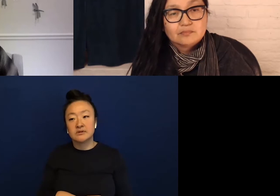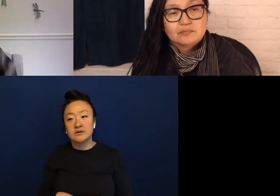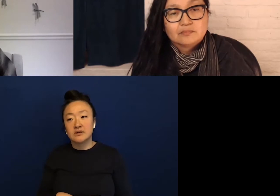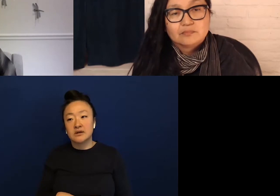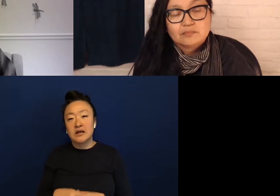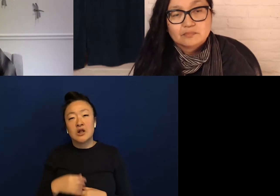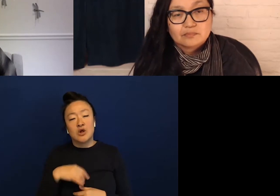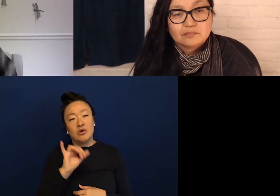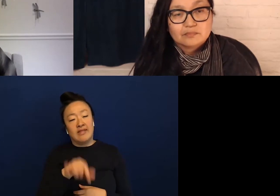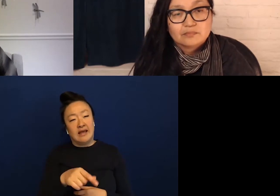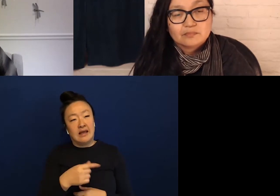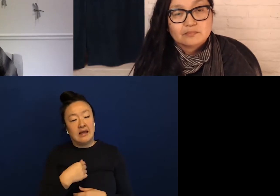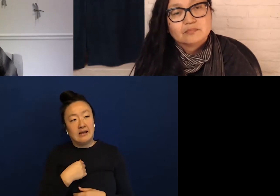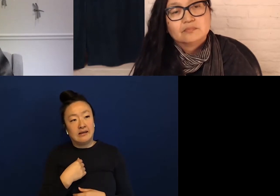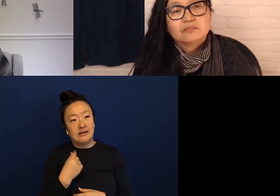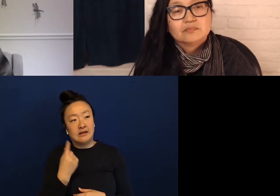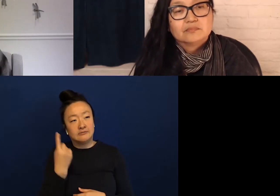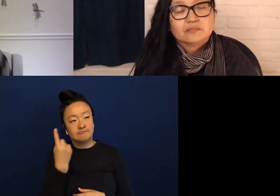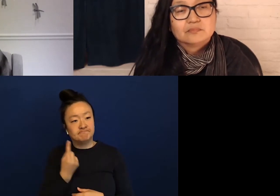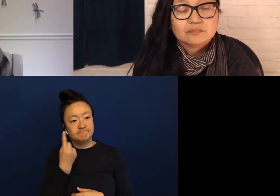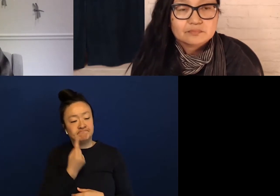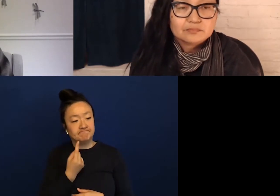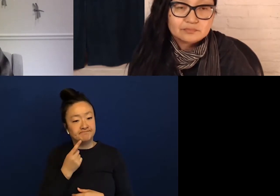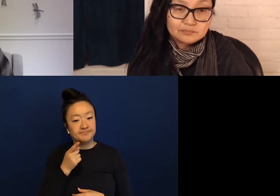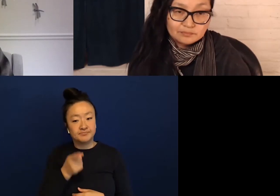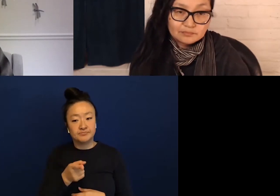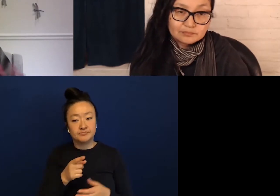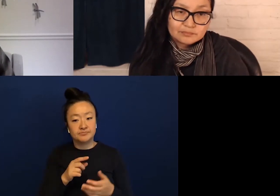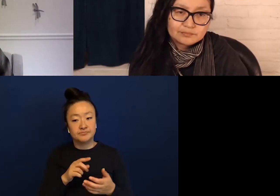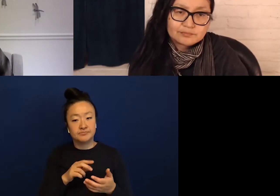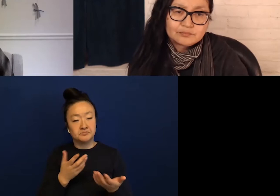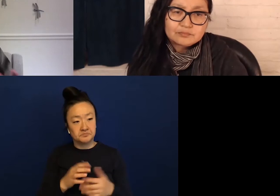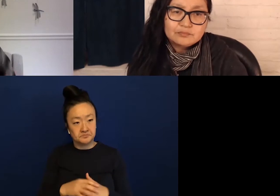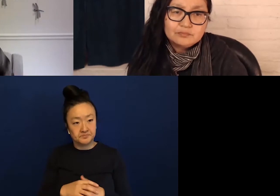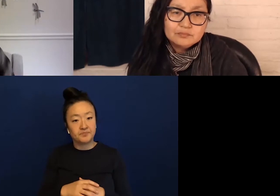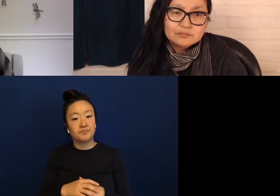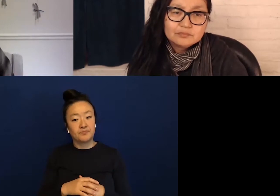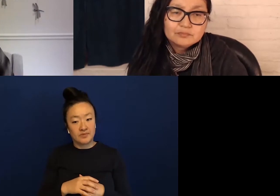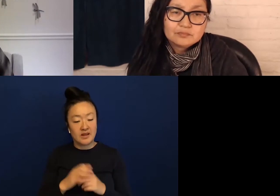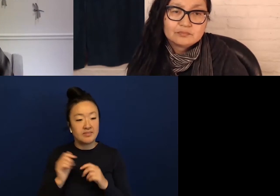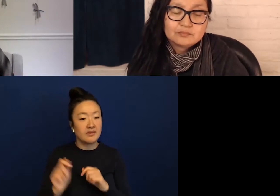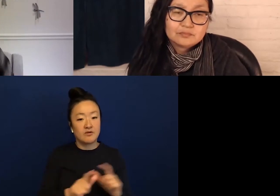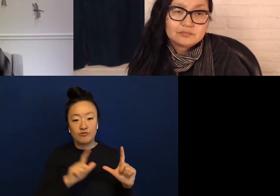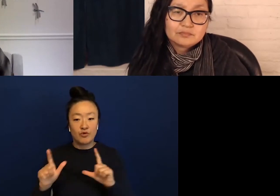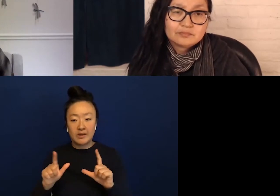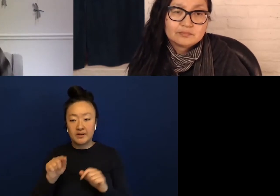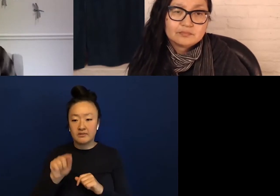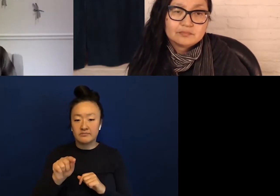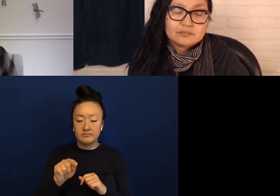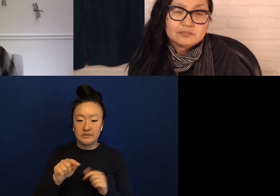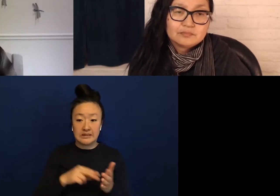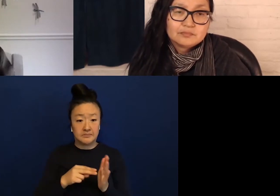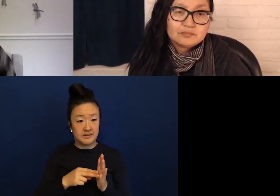that gesture just makes me wonder. I mean, does that, does the framing of that make that